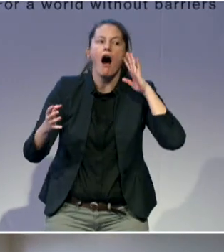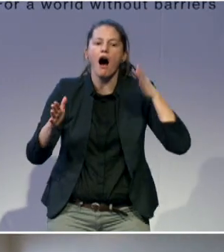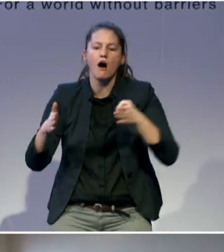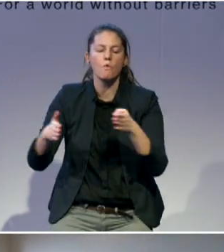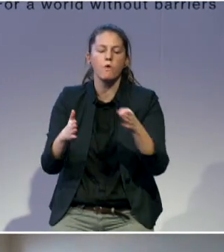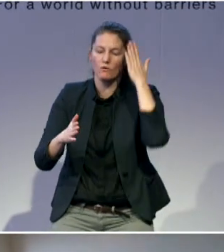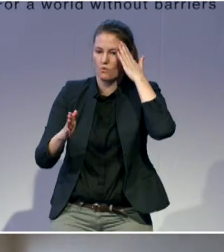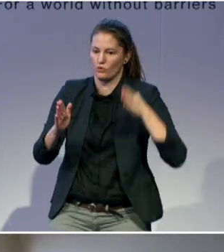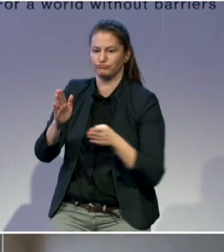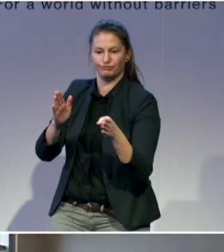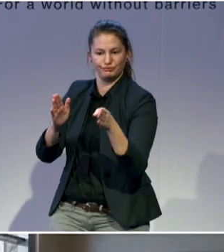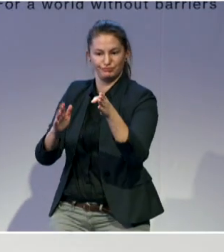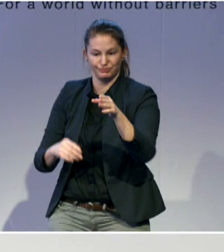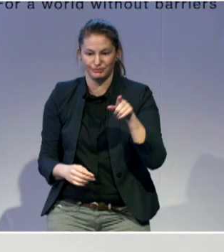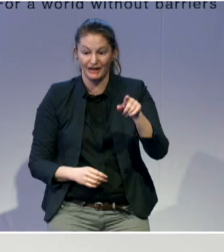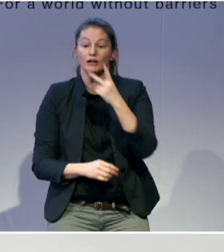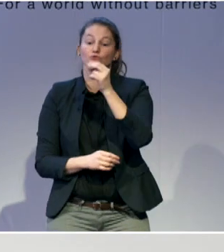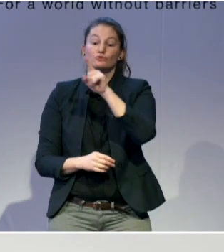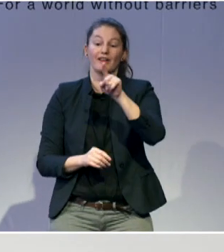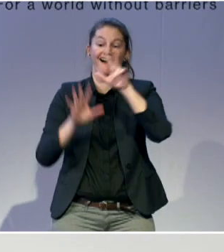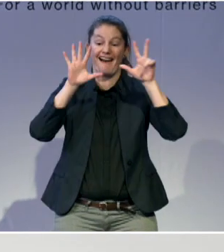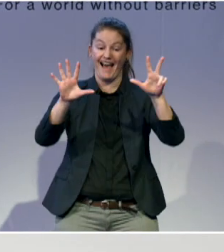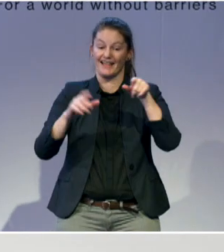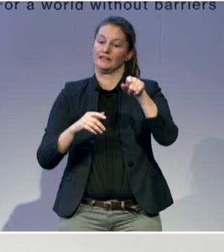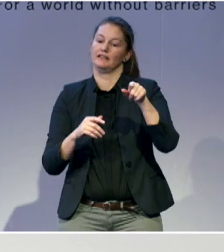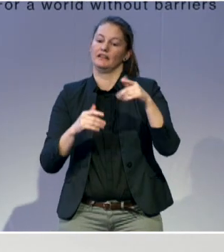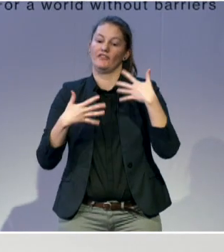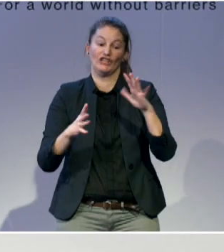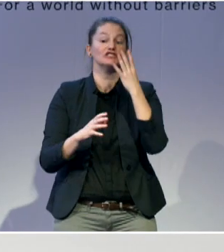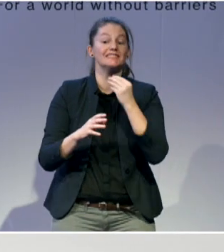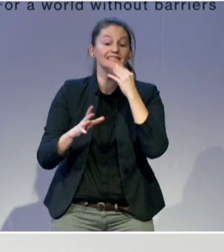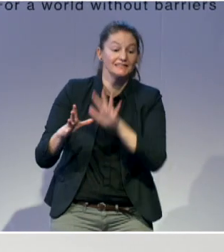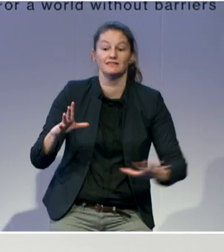than 3,500 audio signs in Israel.